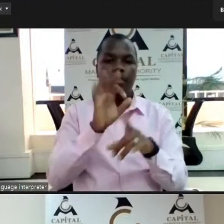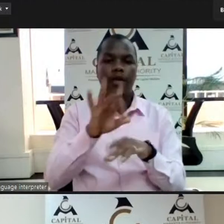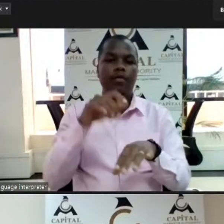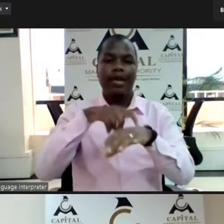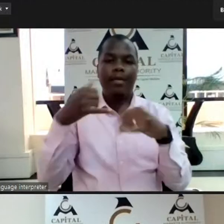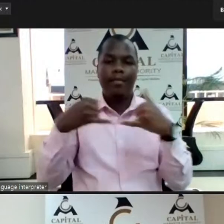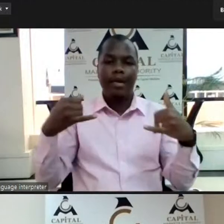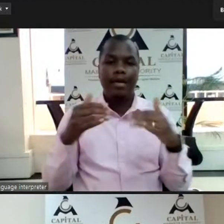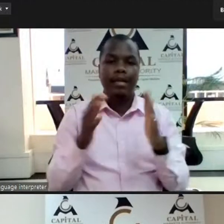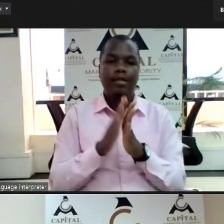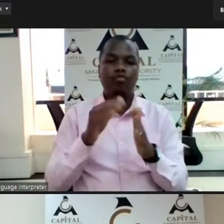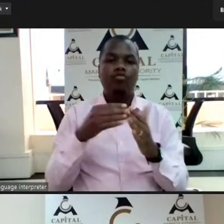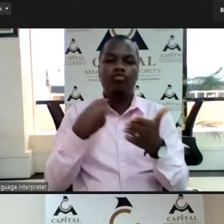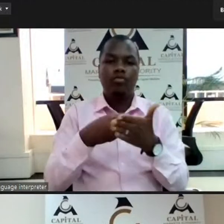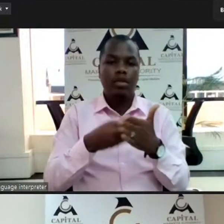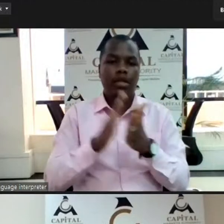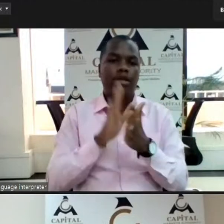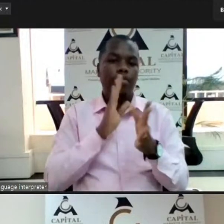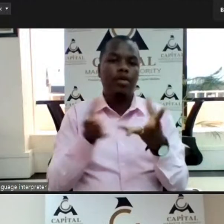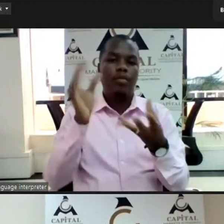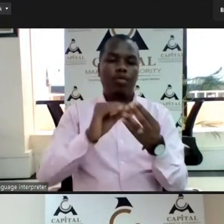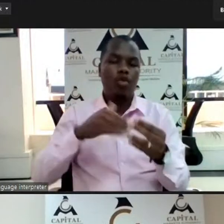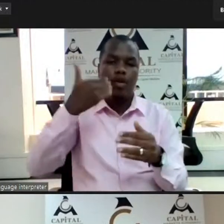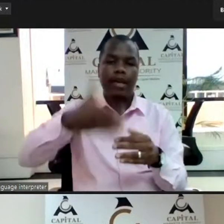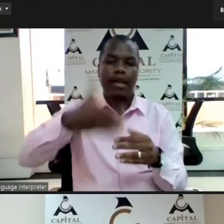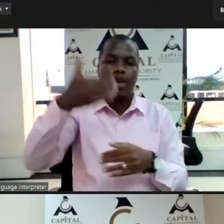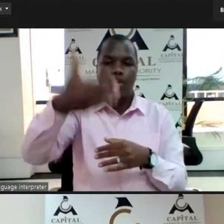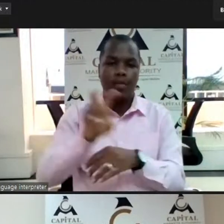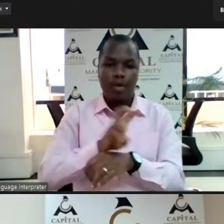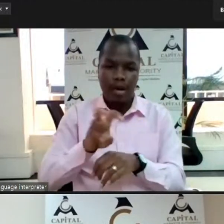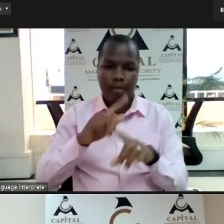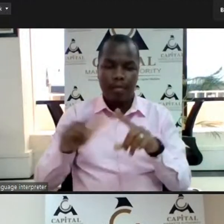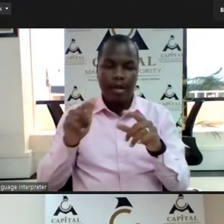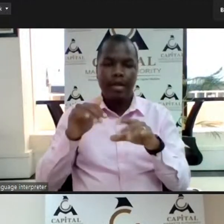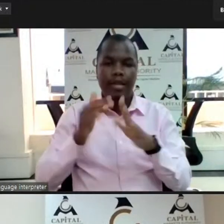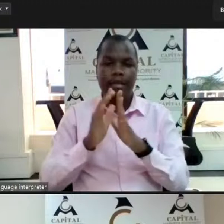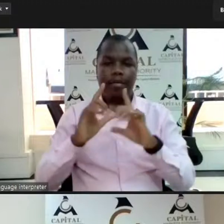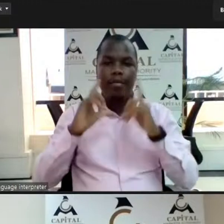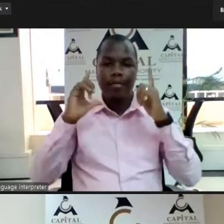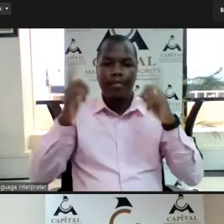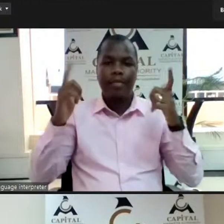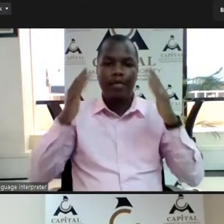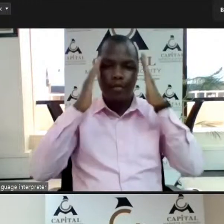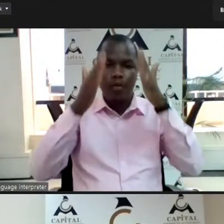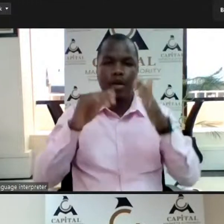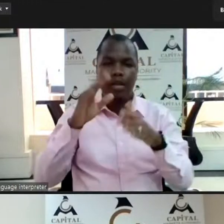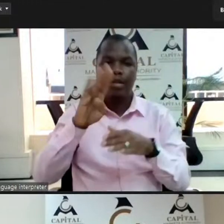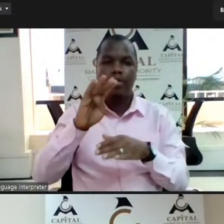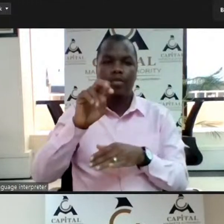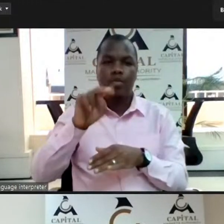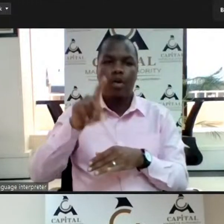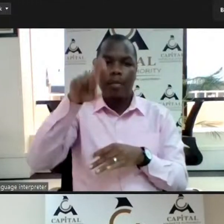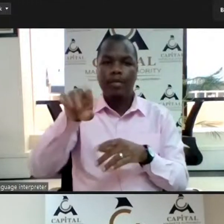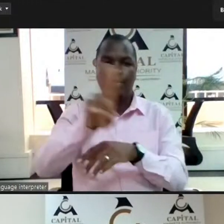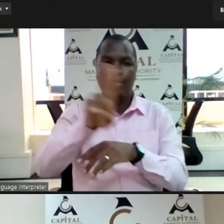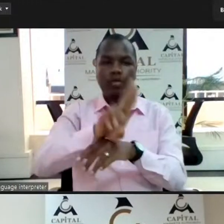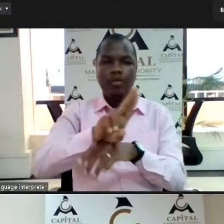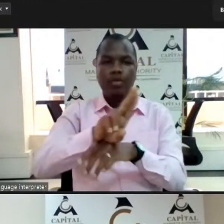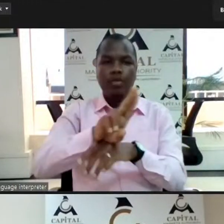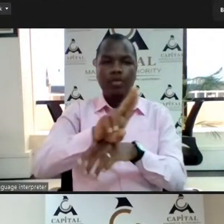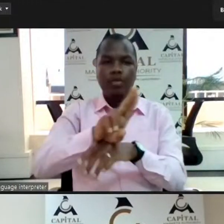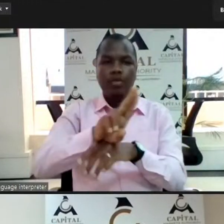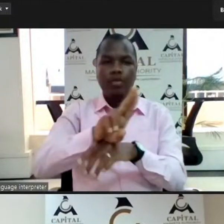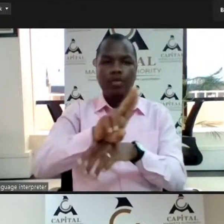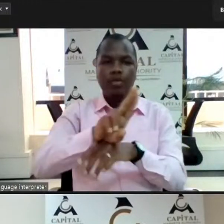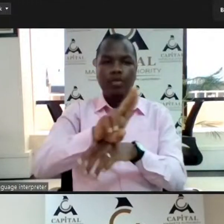and proceeds. There'll just be more regular monitoring, but the main focus is that the bond has to be used for projects that